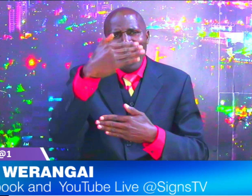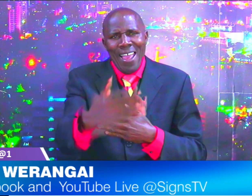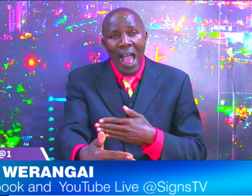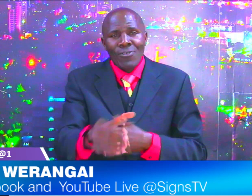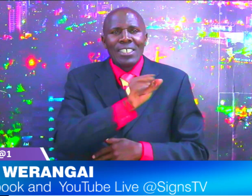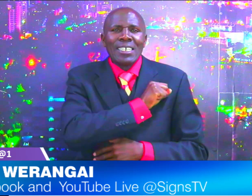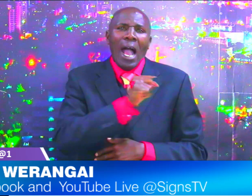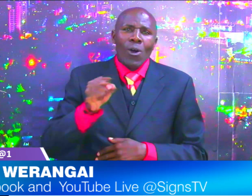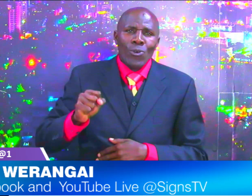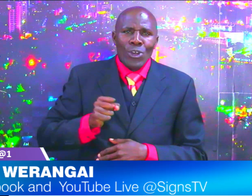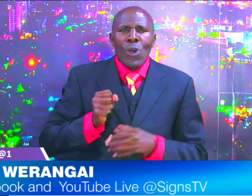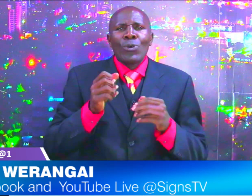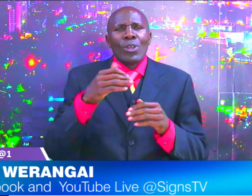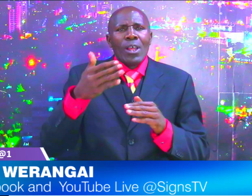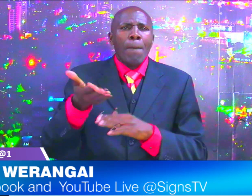The official